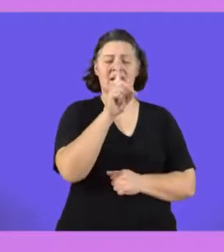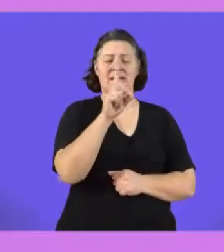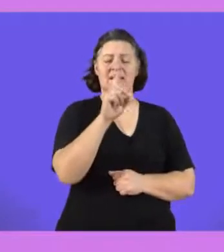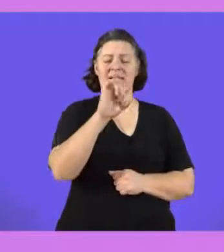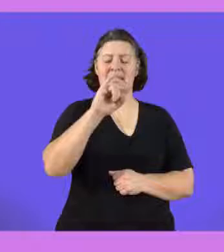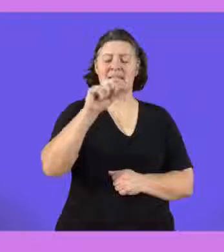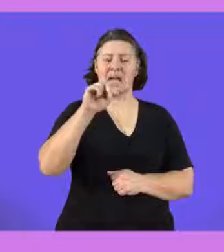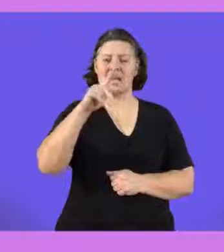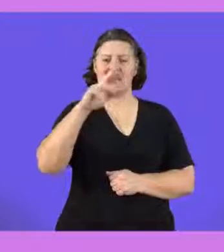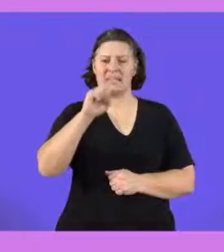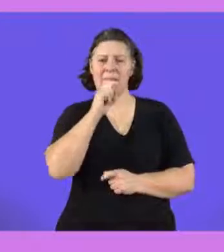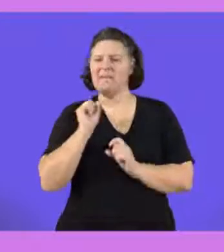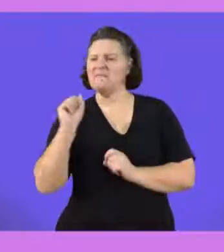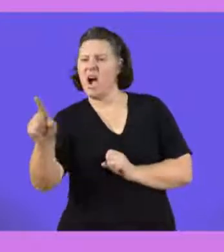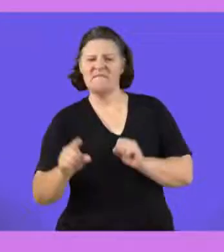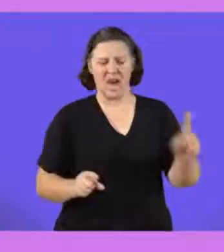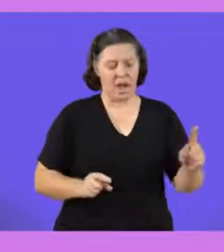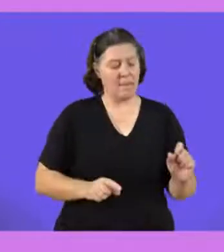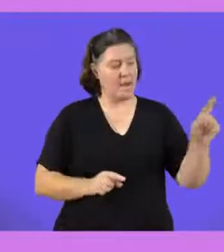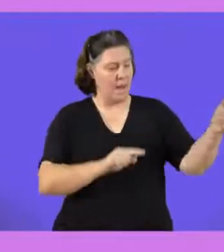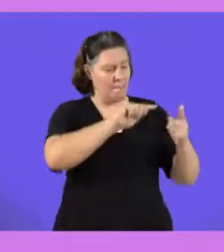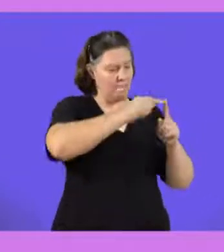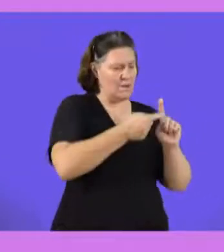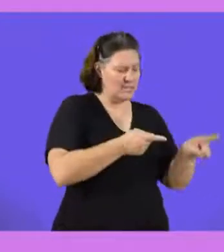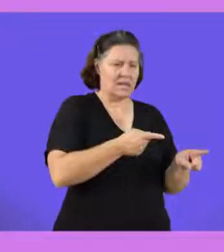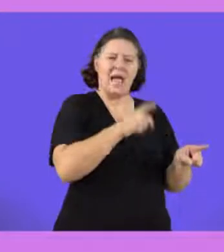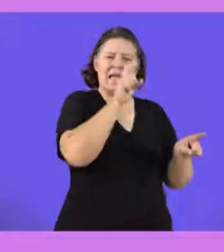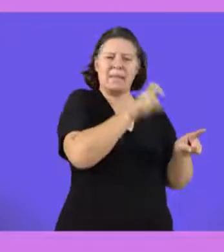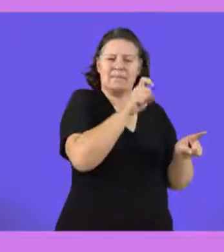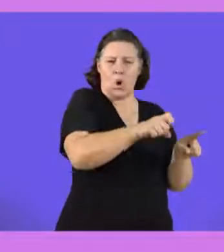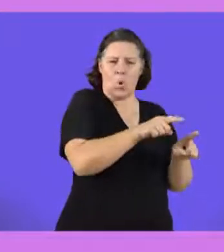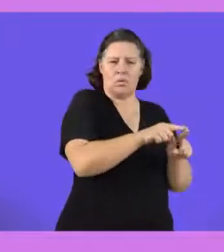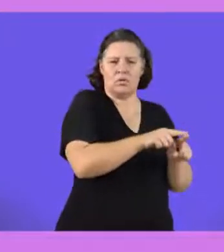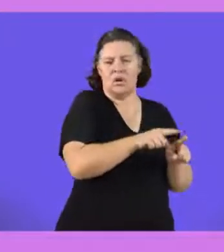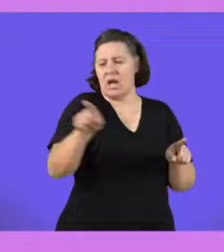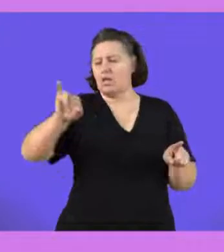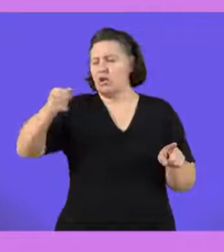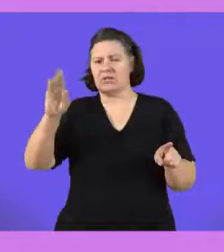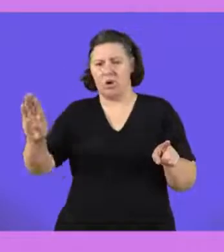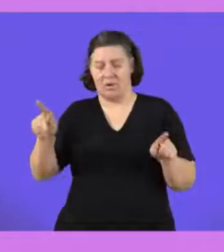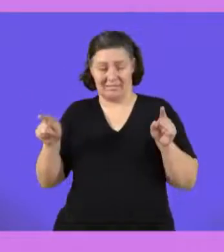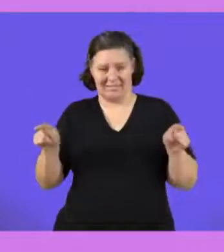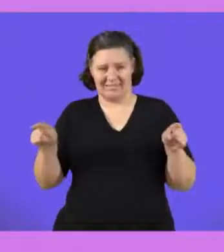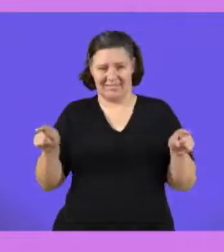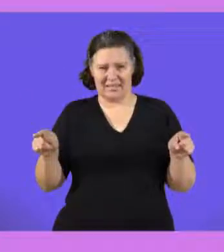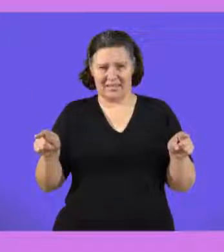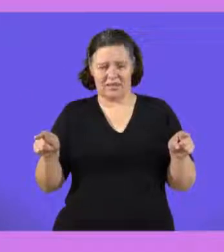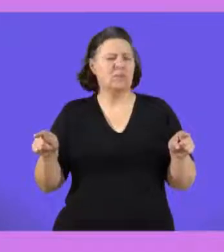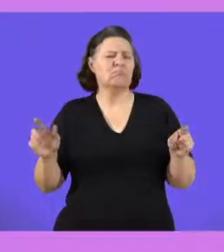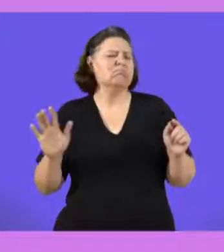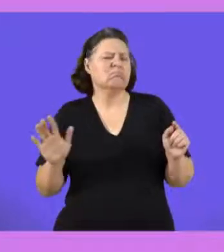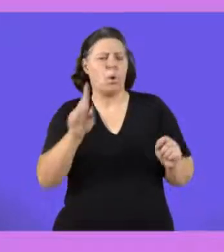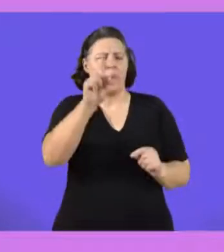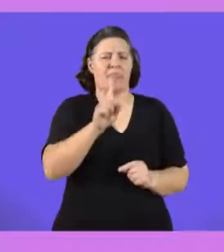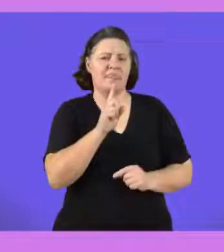distance. Distance is the physical length between 2 points. That is, for example, if you think about Cape Town and Johannesburg,